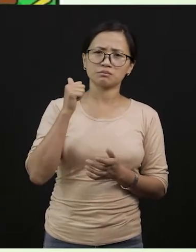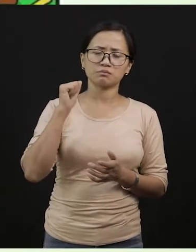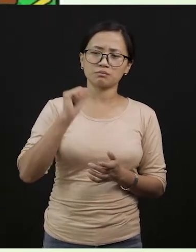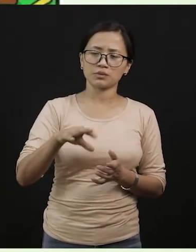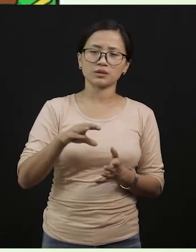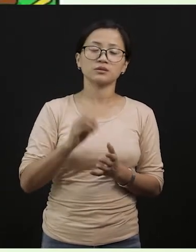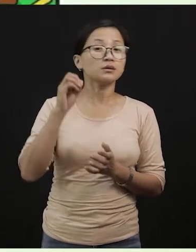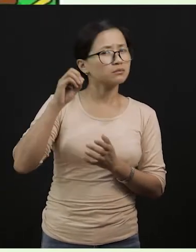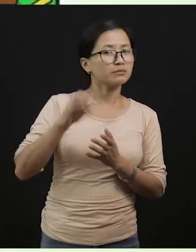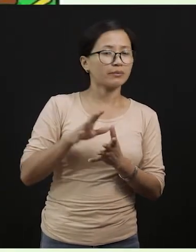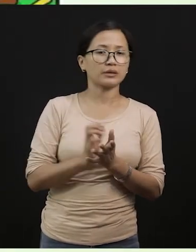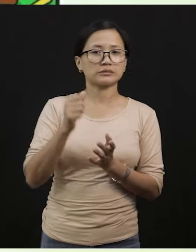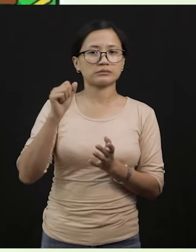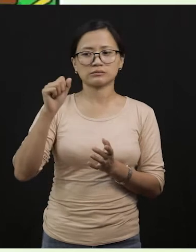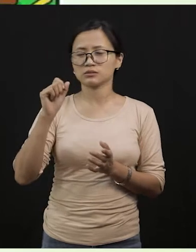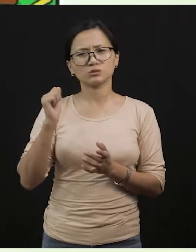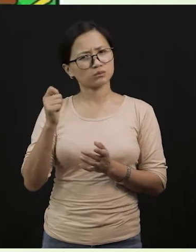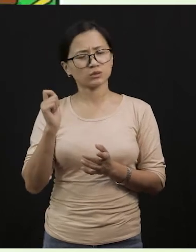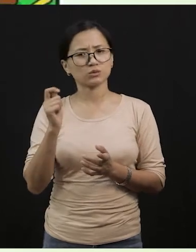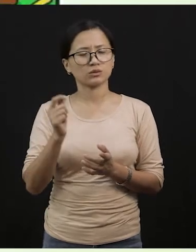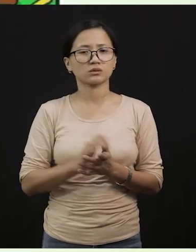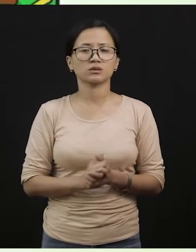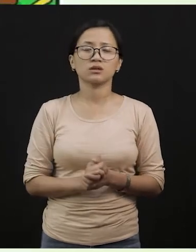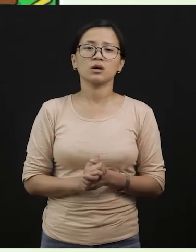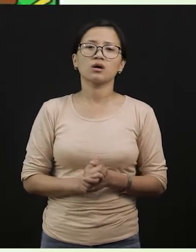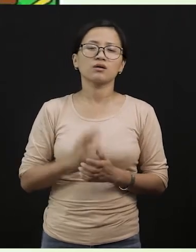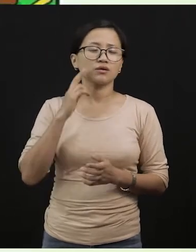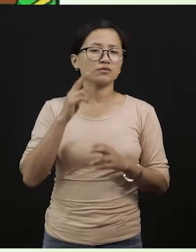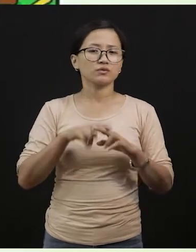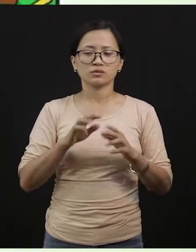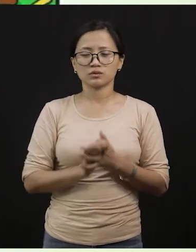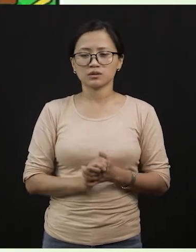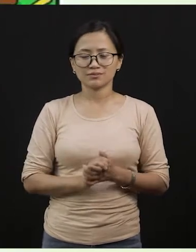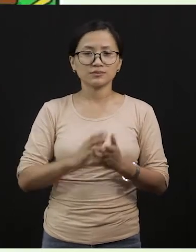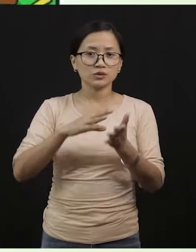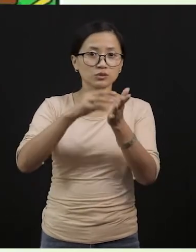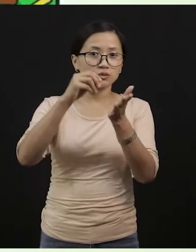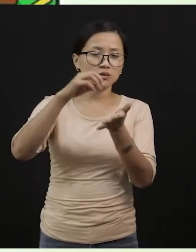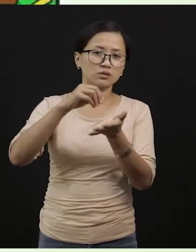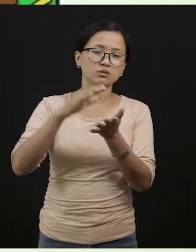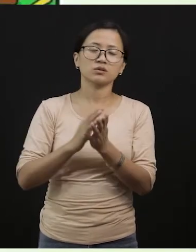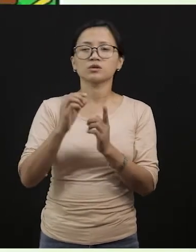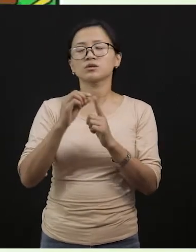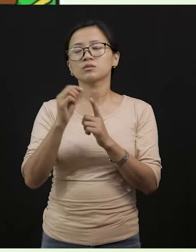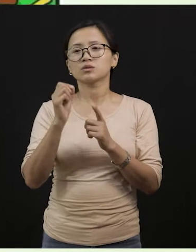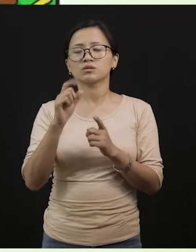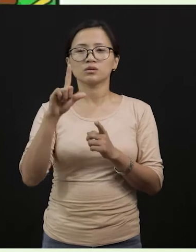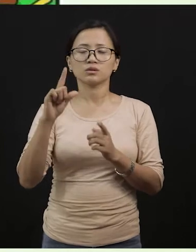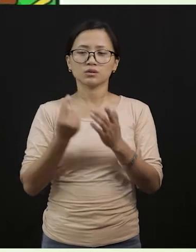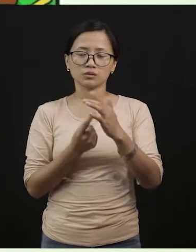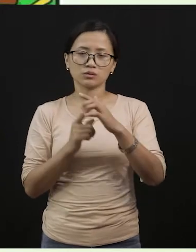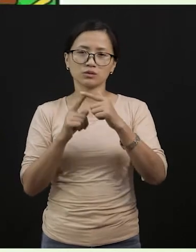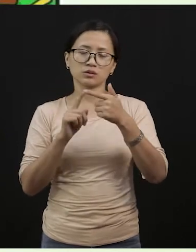is caring for nature, isn't it? You should not do that, because when you do that, the soil gets polluted, the water gets polluted, okay?